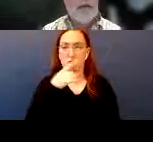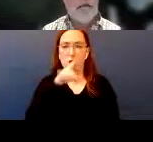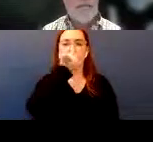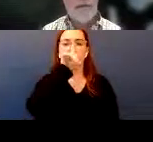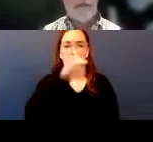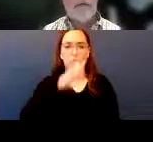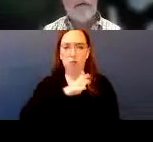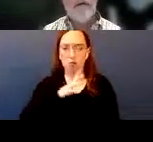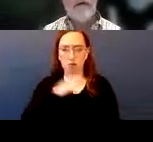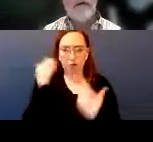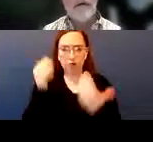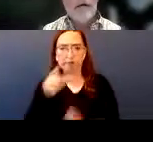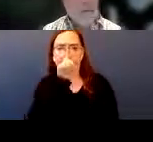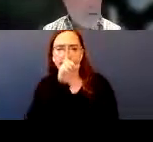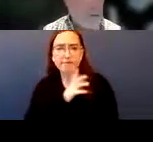offer that response.